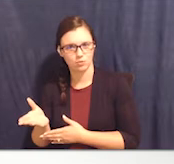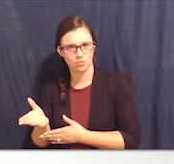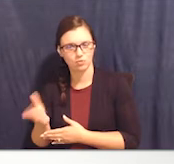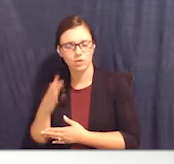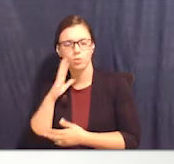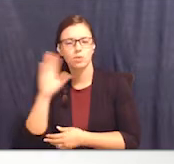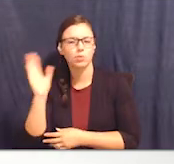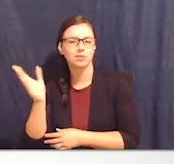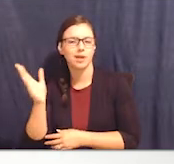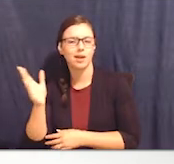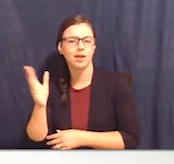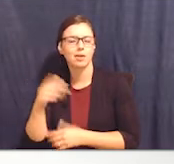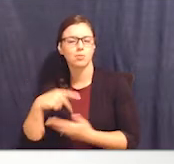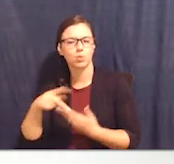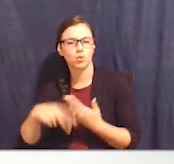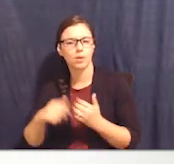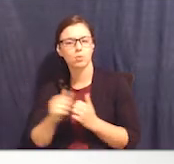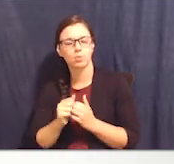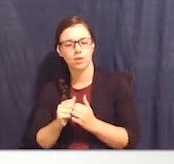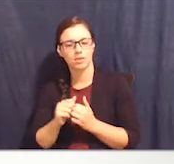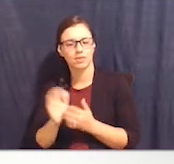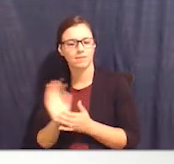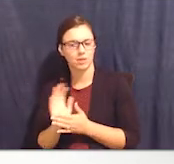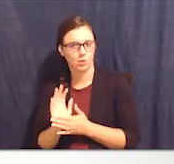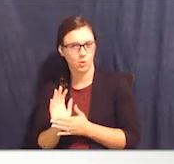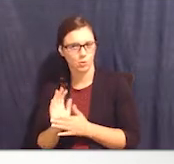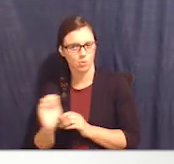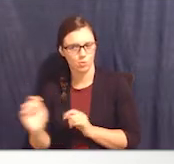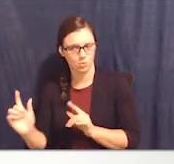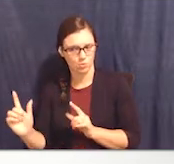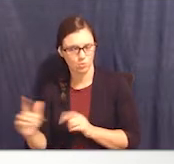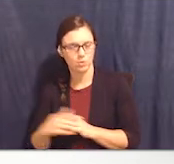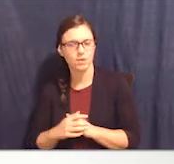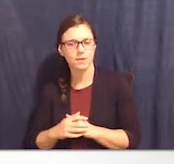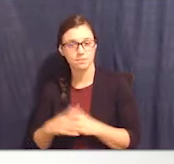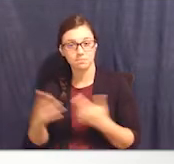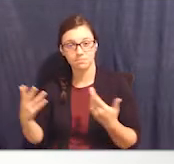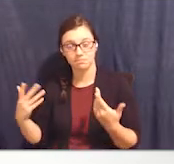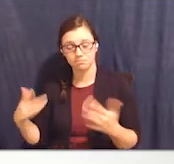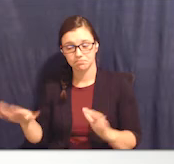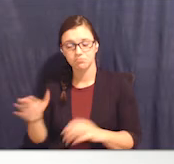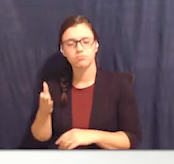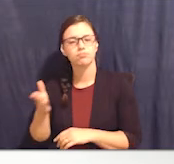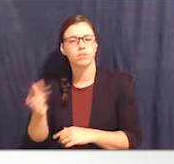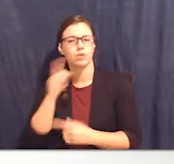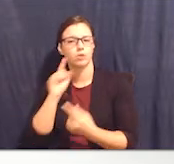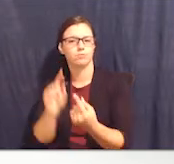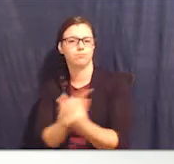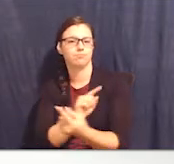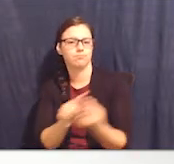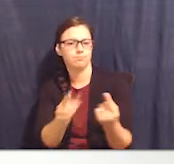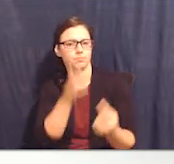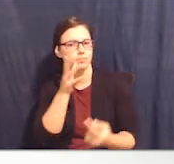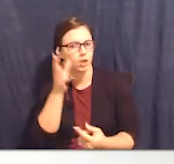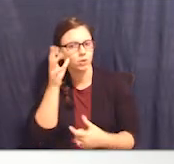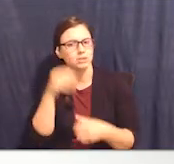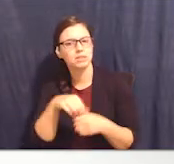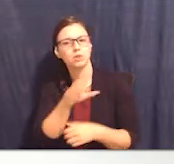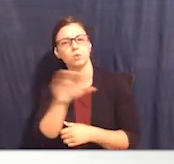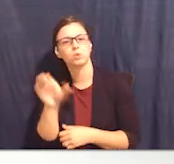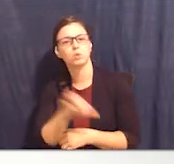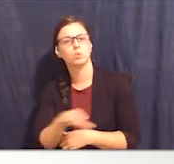So we also have the family-to-family toolkit that's coming about. This is for you. These are families talking